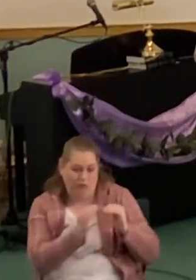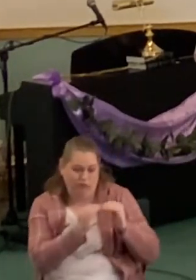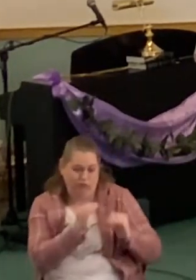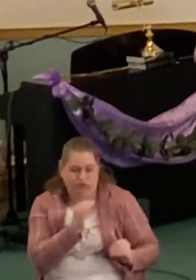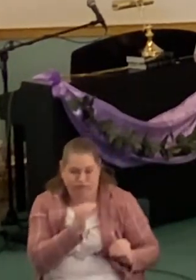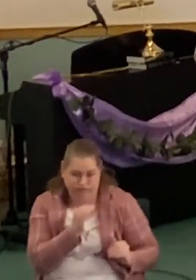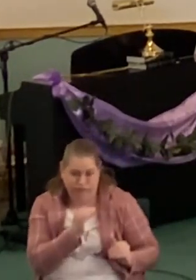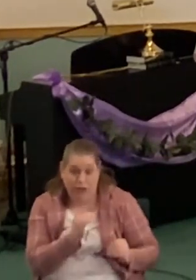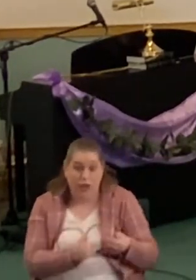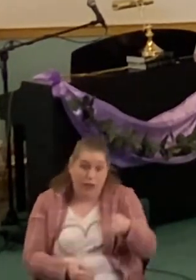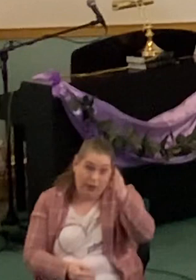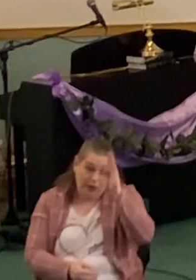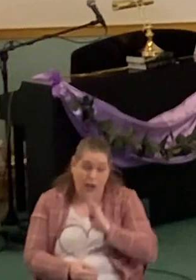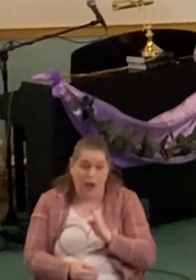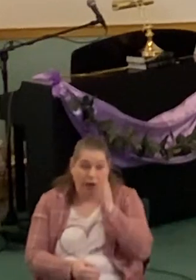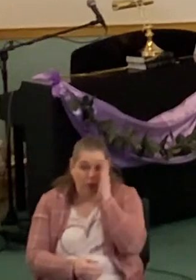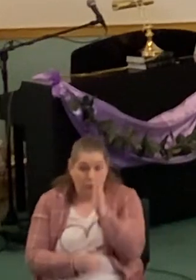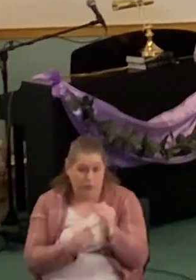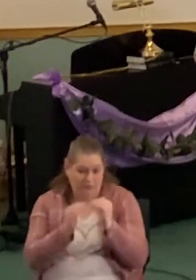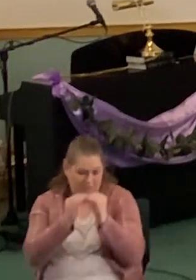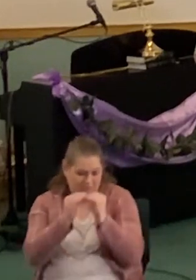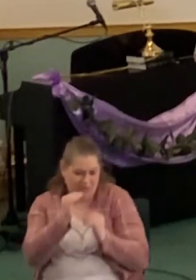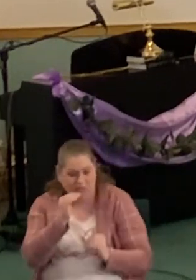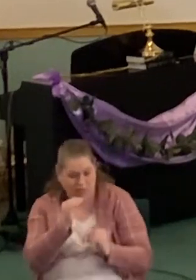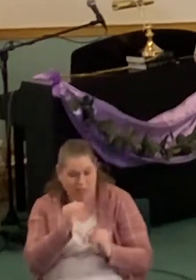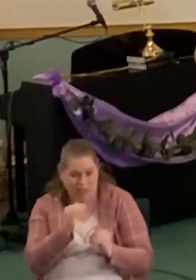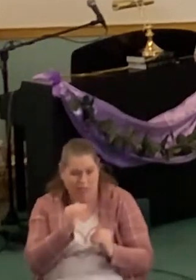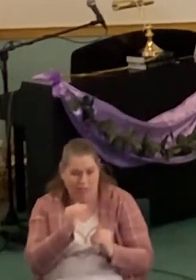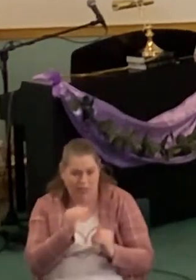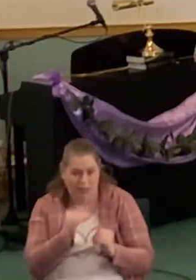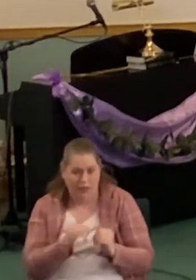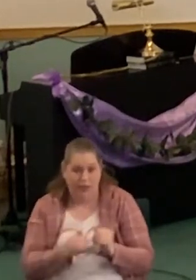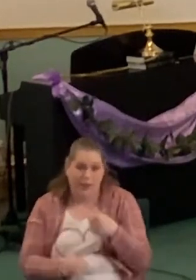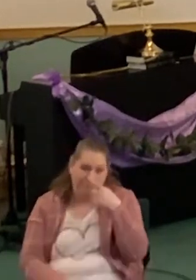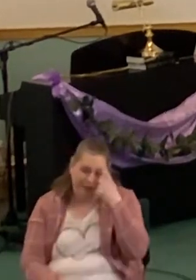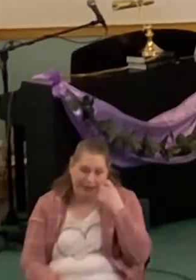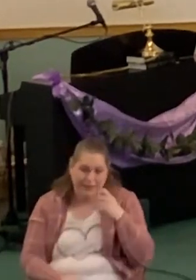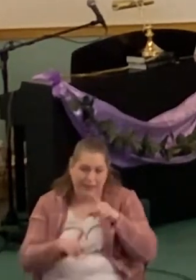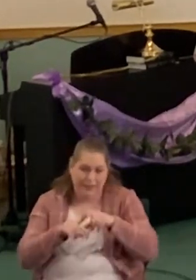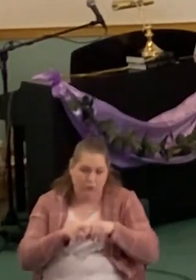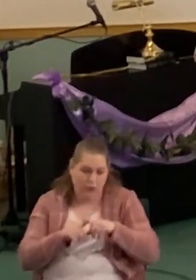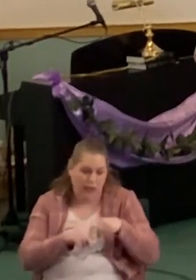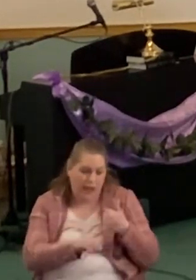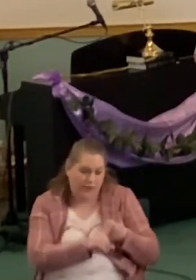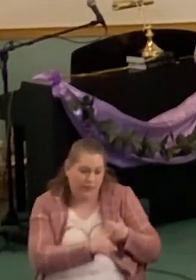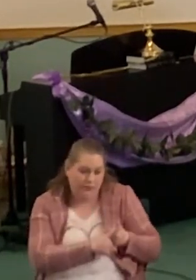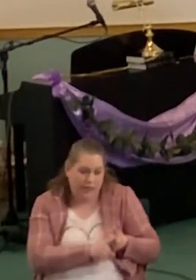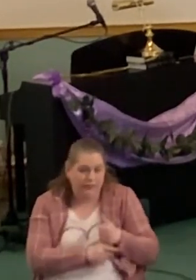down because they rely on themselves and their own strength, not on God.